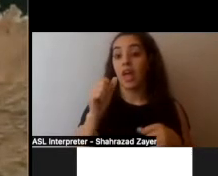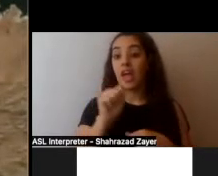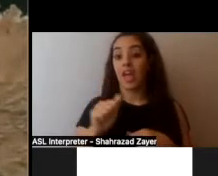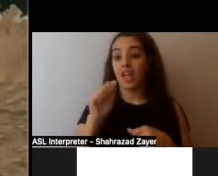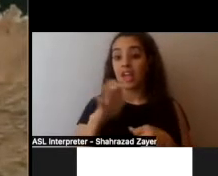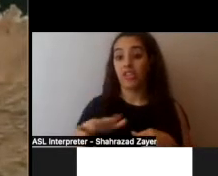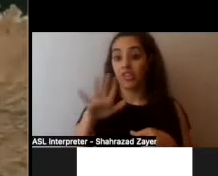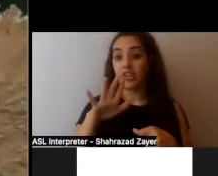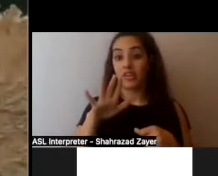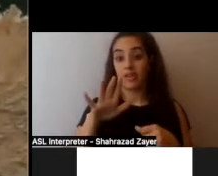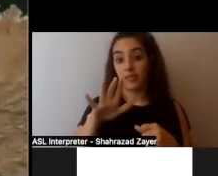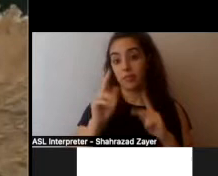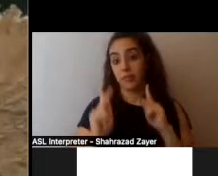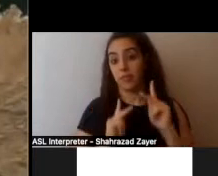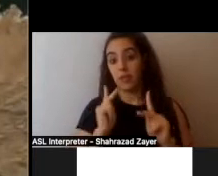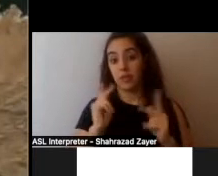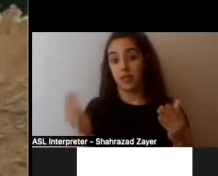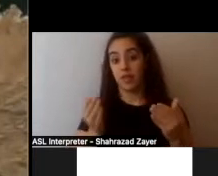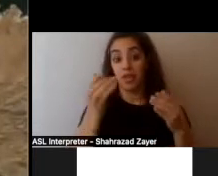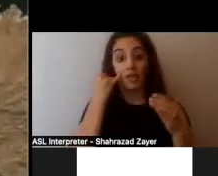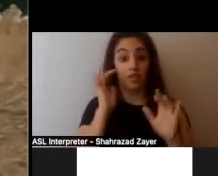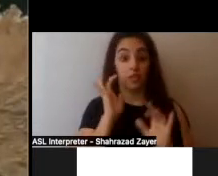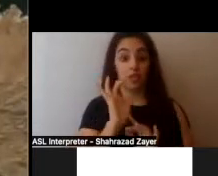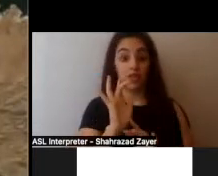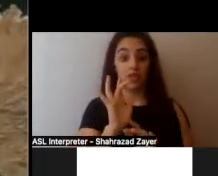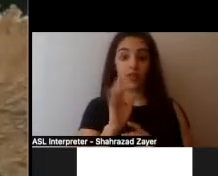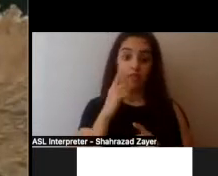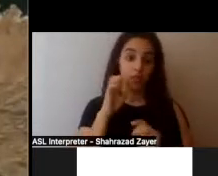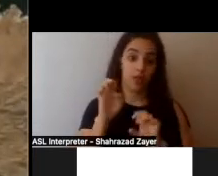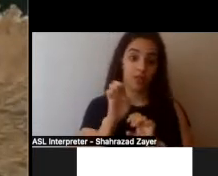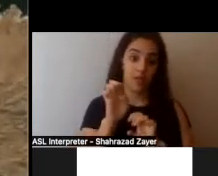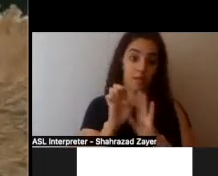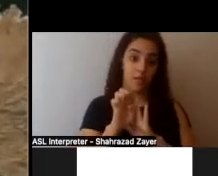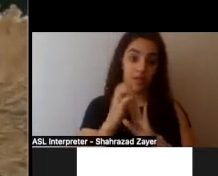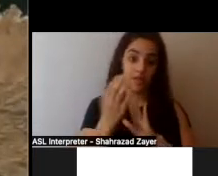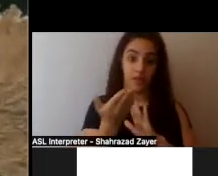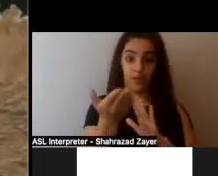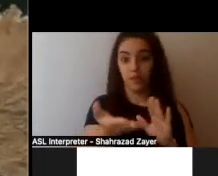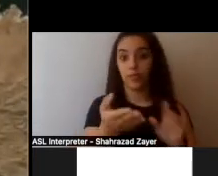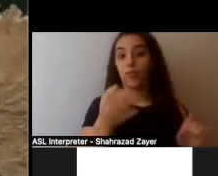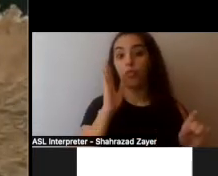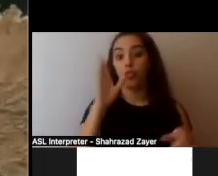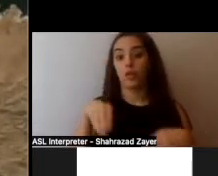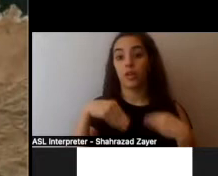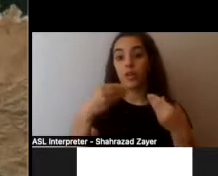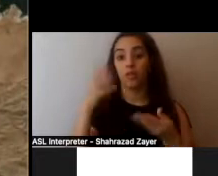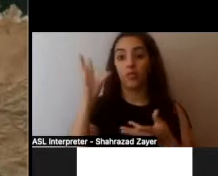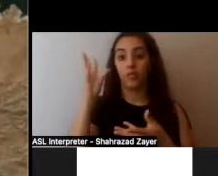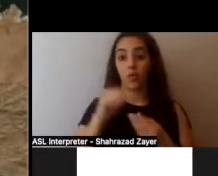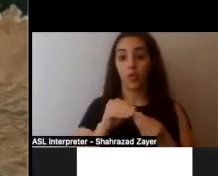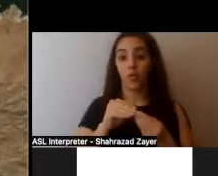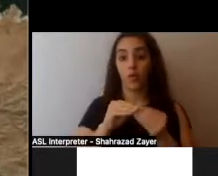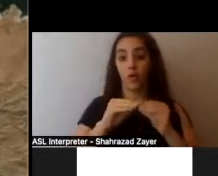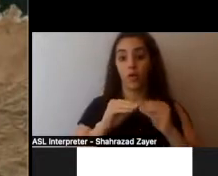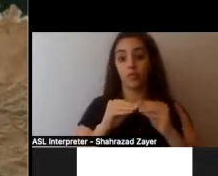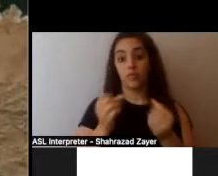click on one of these areas, like say, for example, in Westminster, it'll give you the total population of that census block group